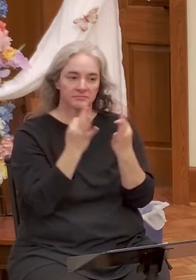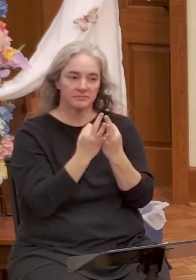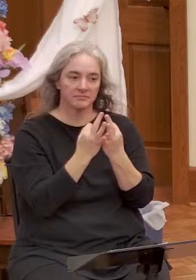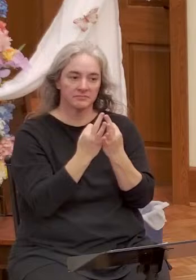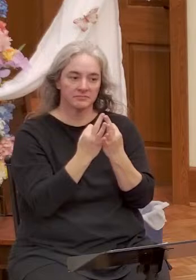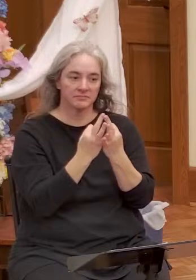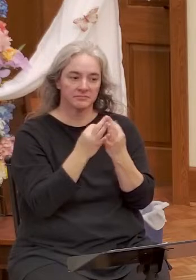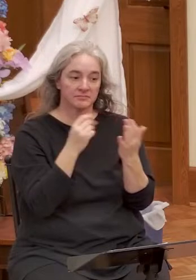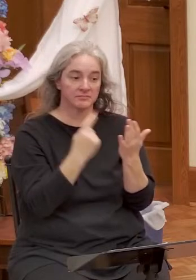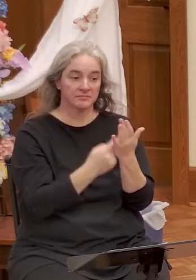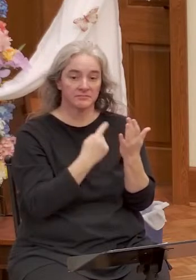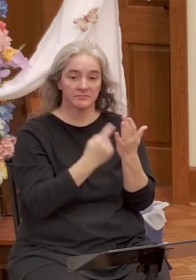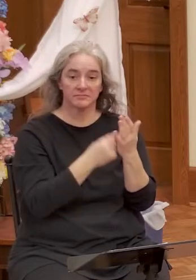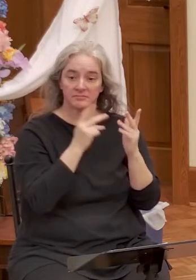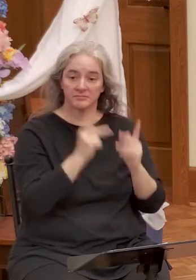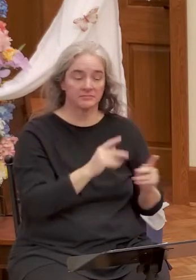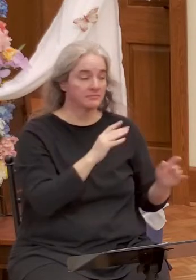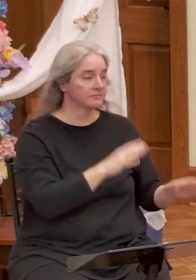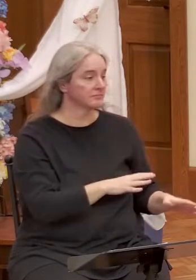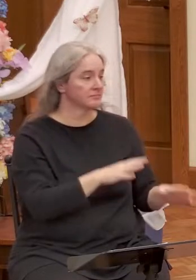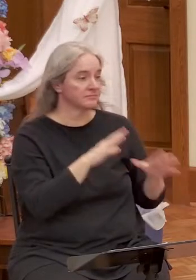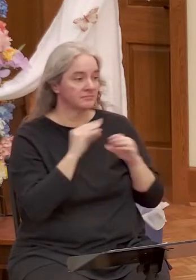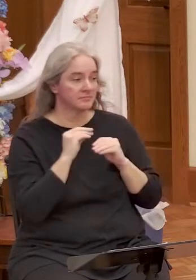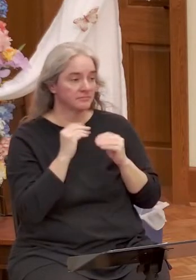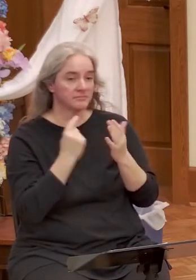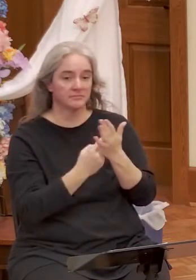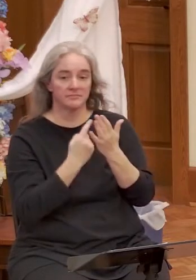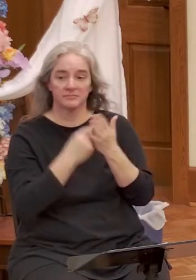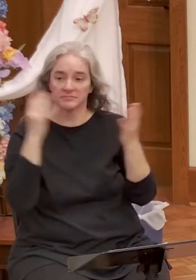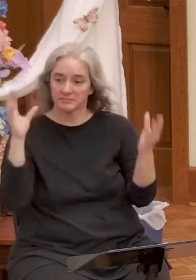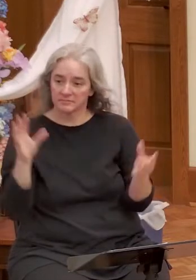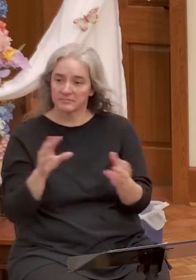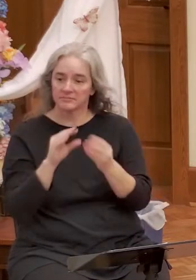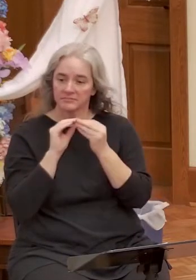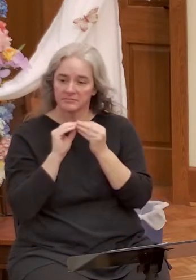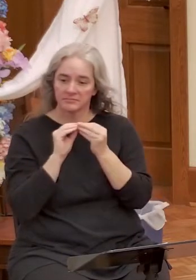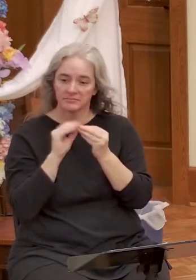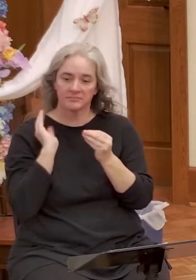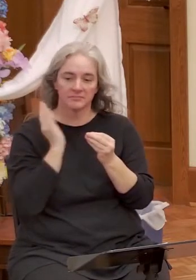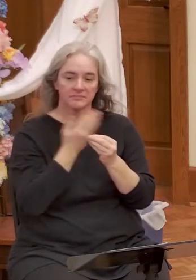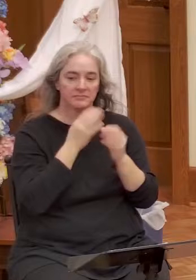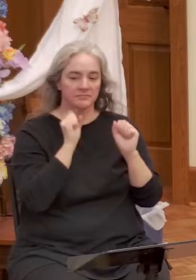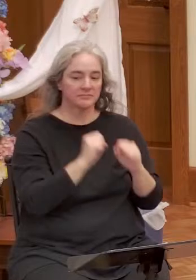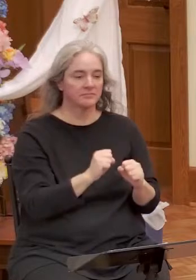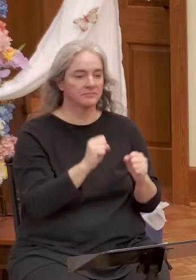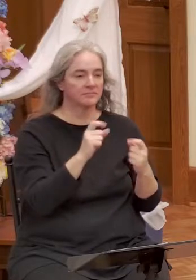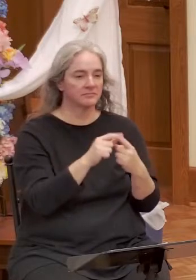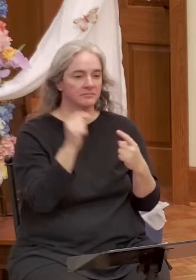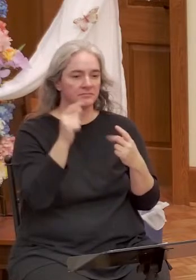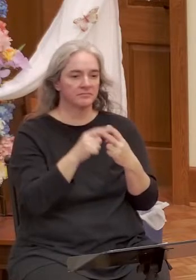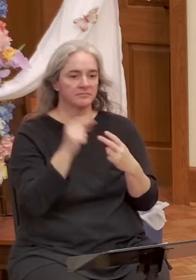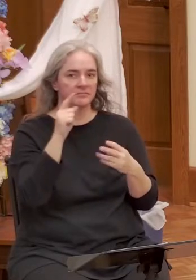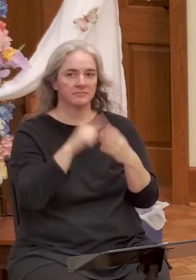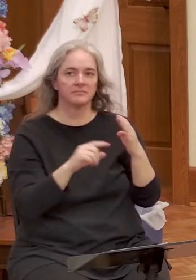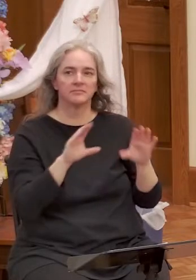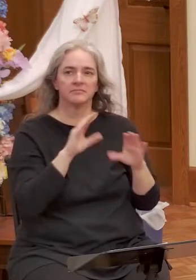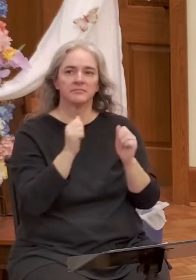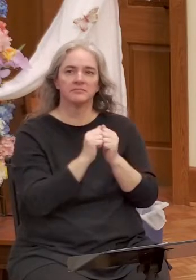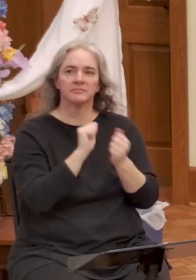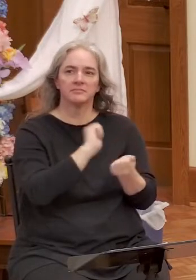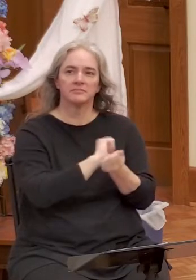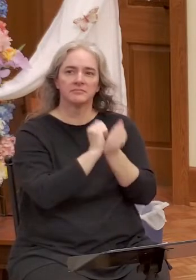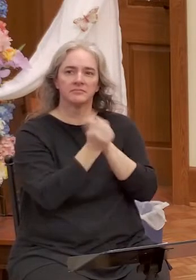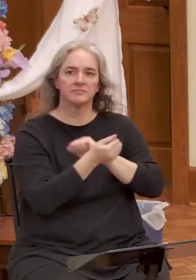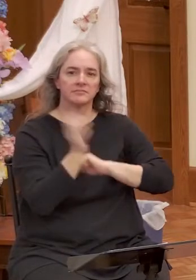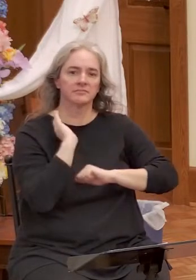sometimes people leave, sometimes people get added. We can choose what we do with those changes. We can stay